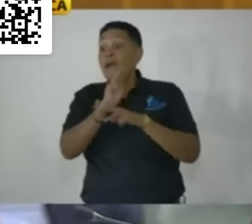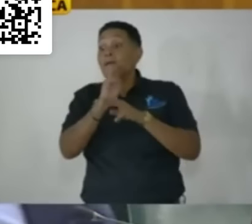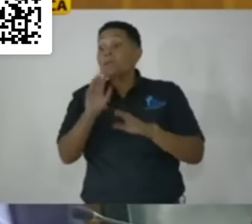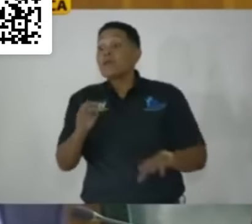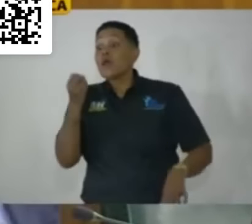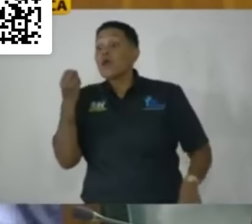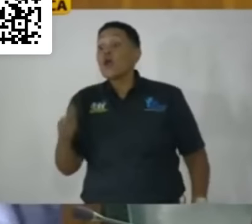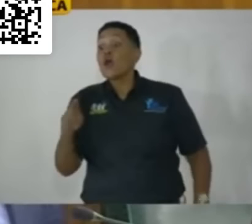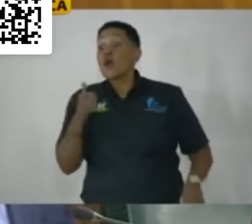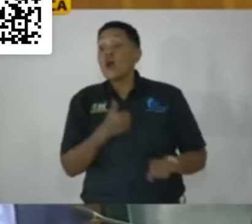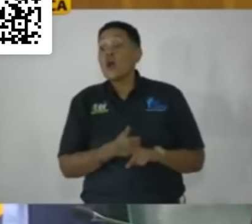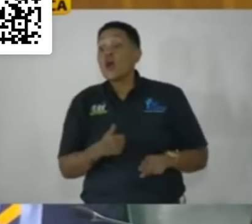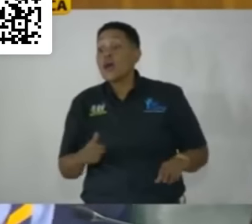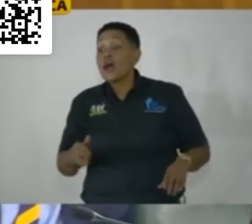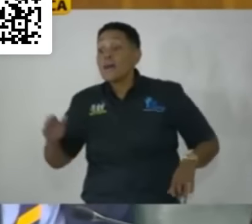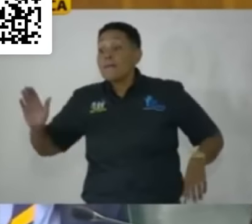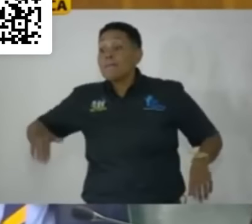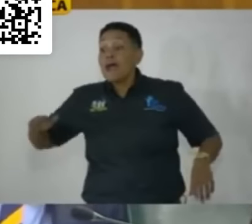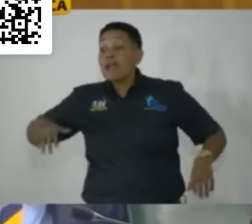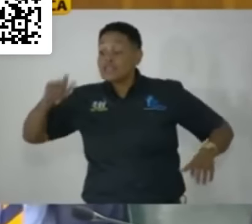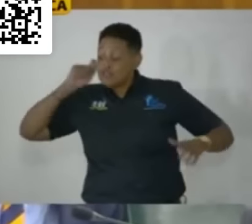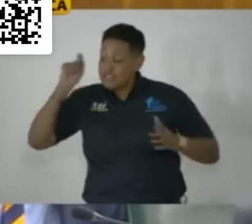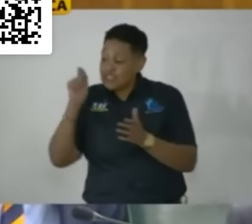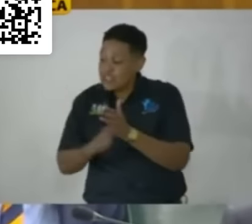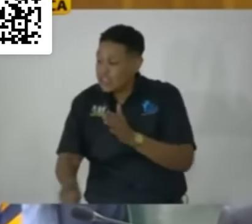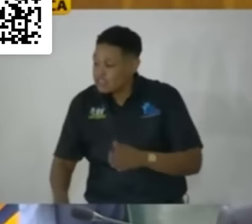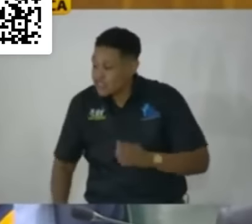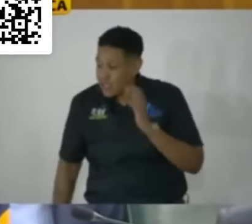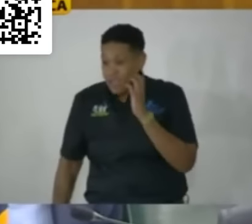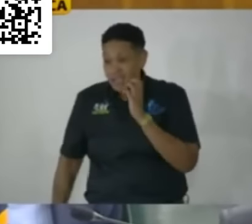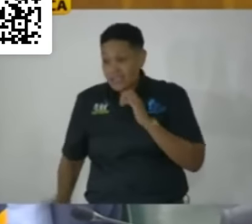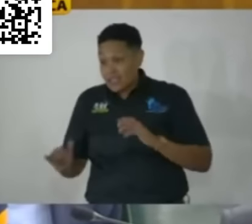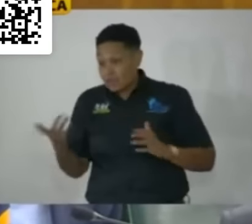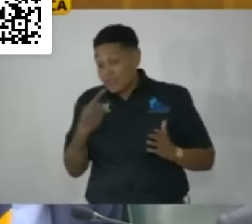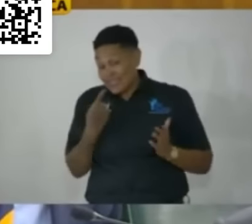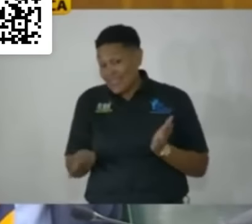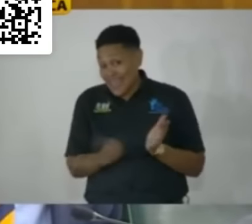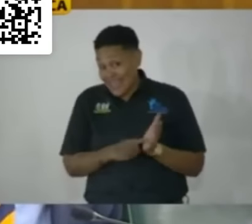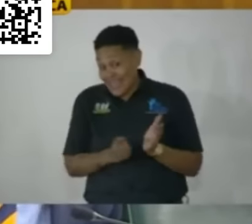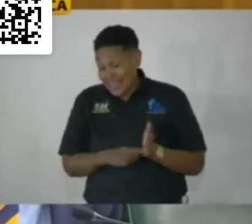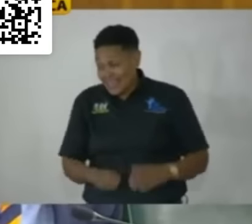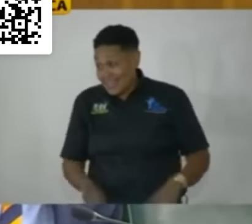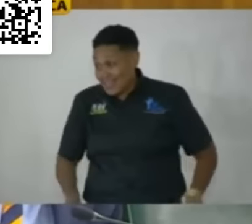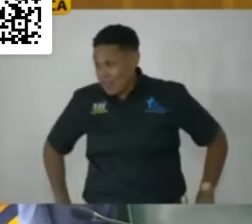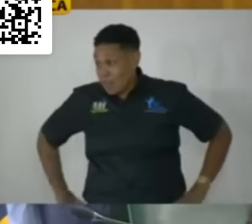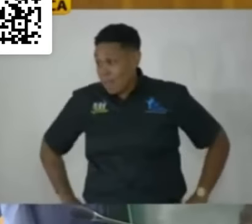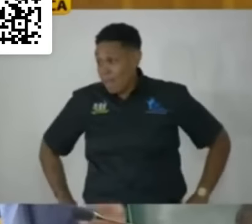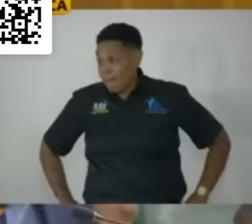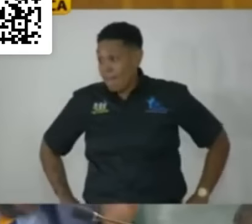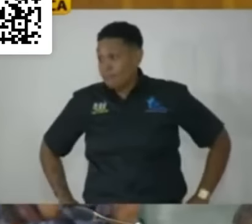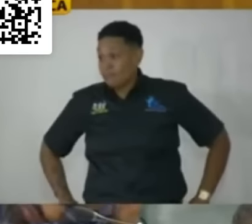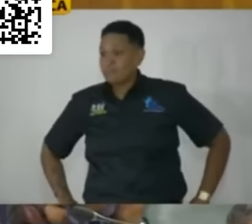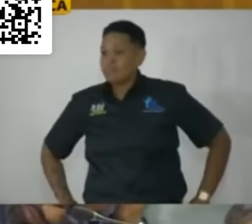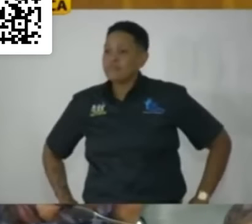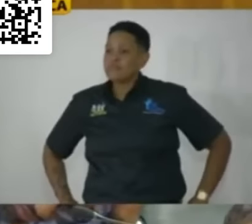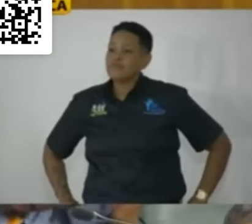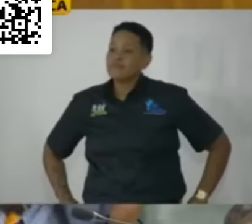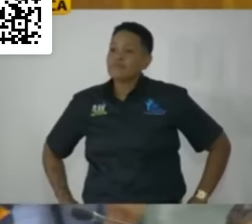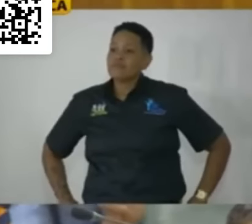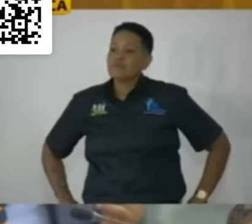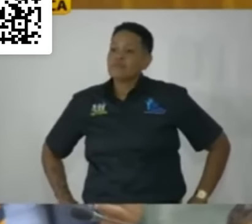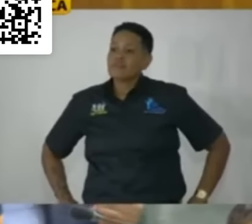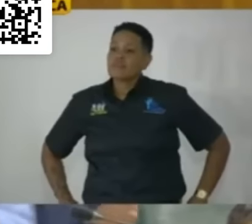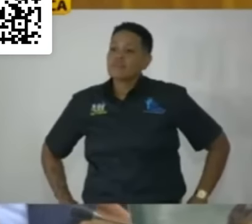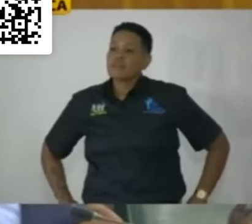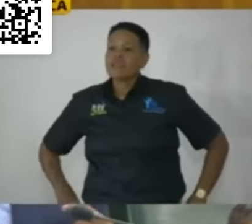or parliamentary secretary. That's what it states. The reason why